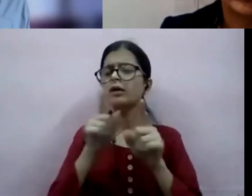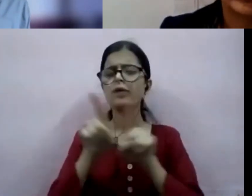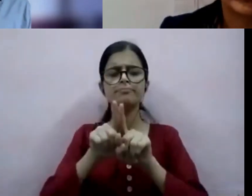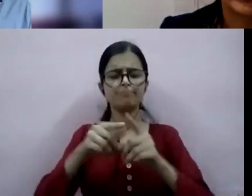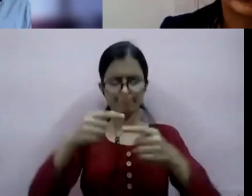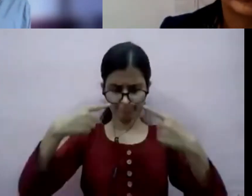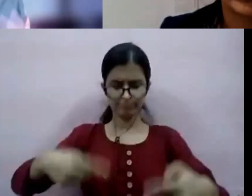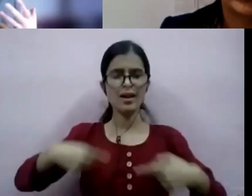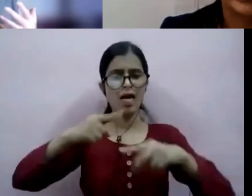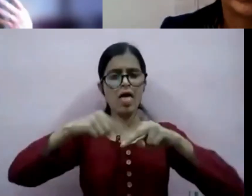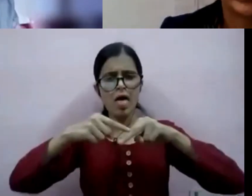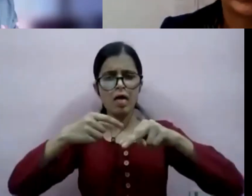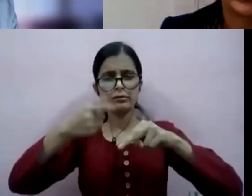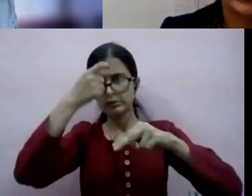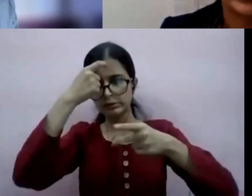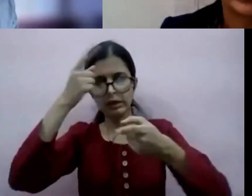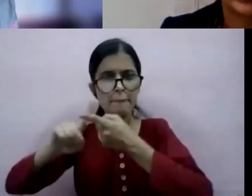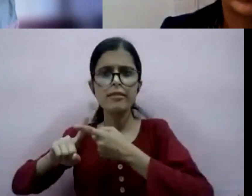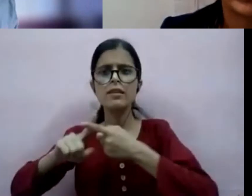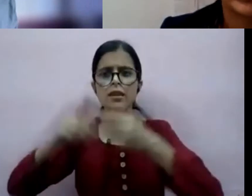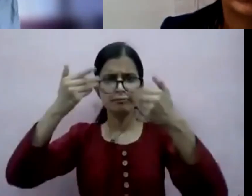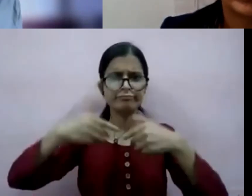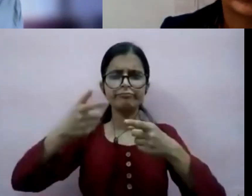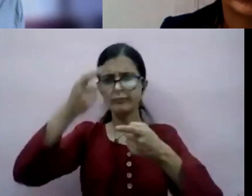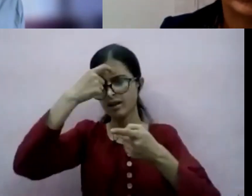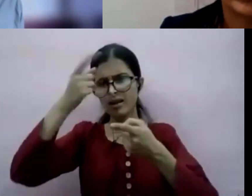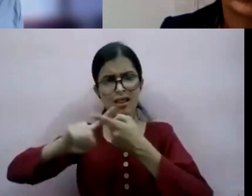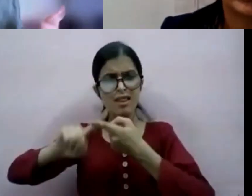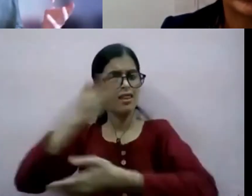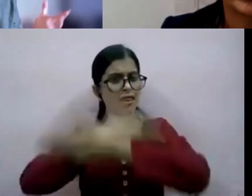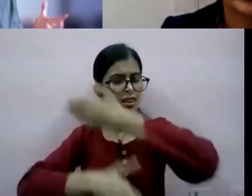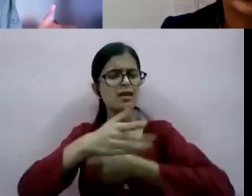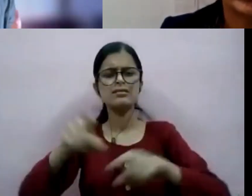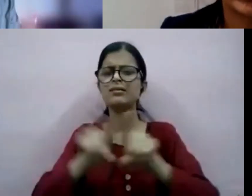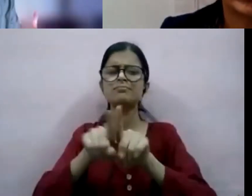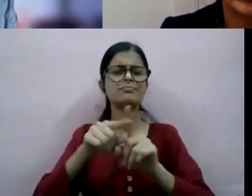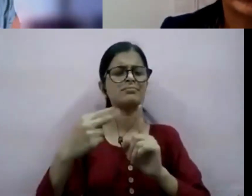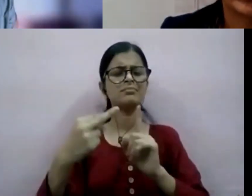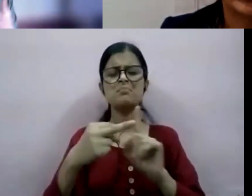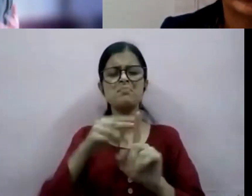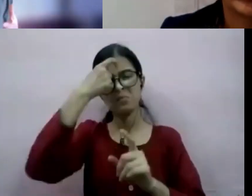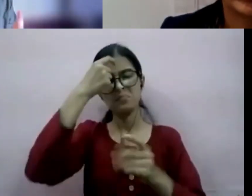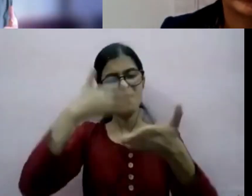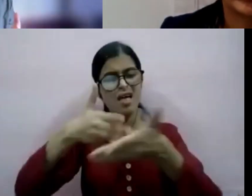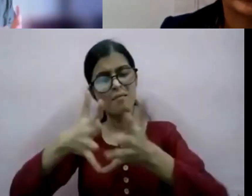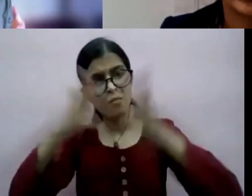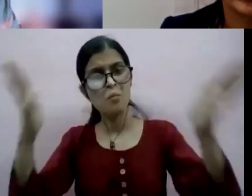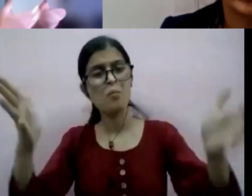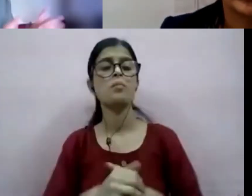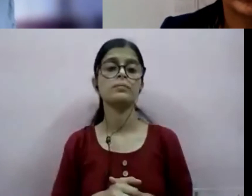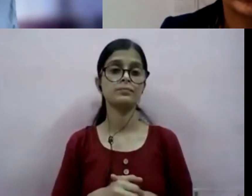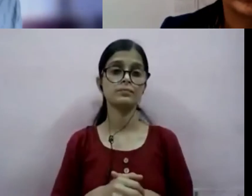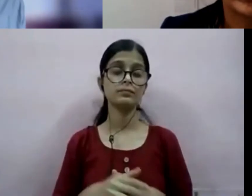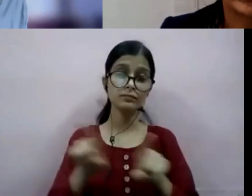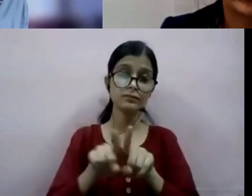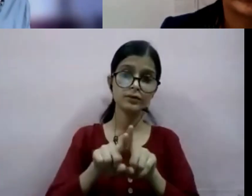as a social scientist is to unpack that and say, why did they think like that? And then look for the causative factors of what